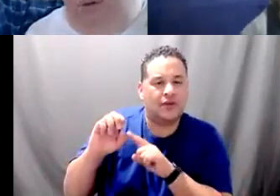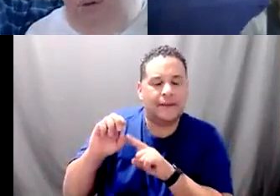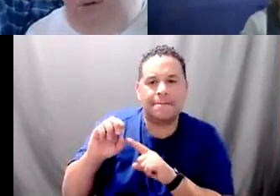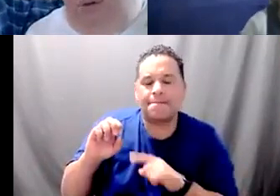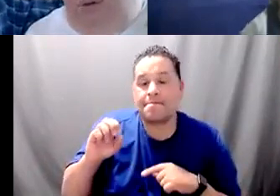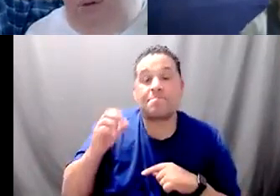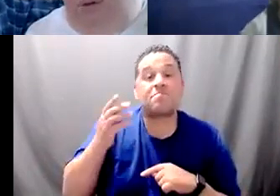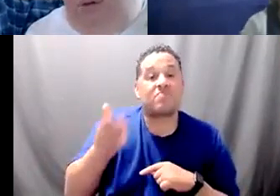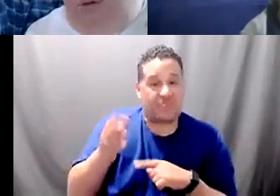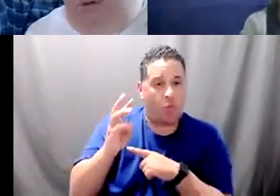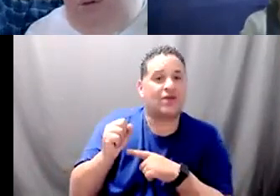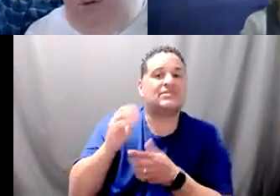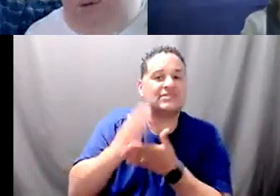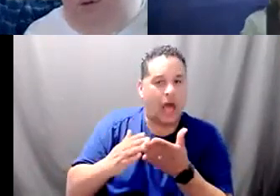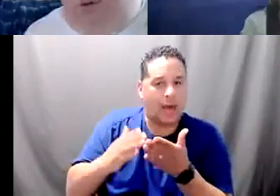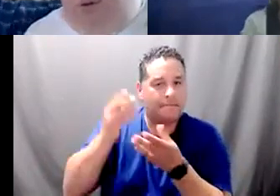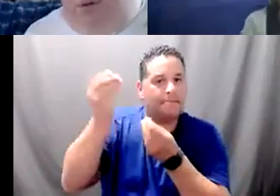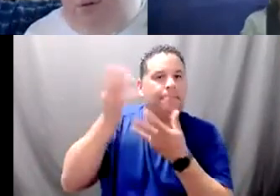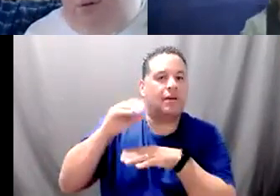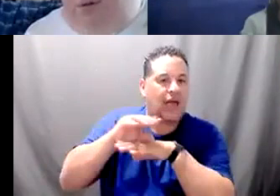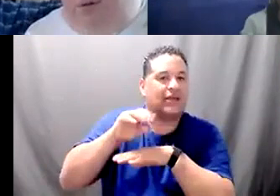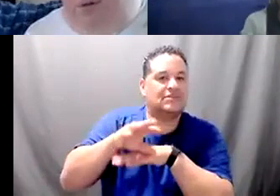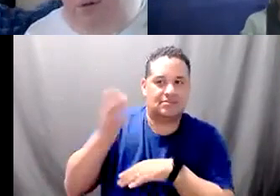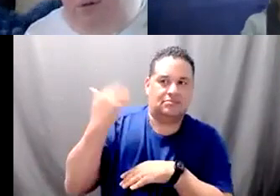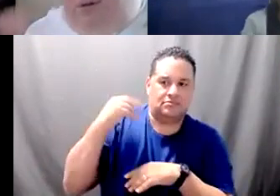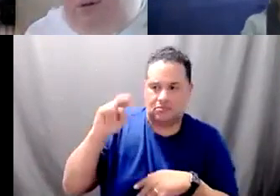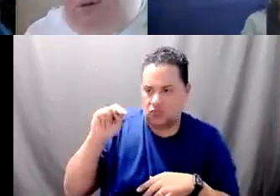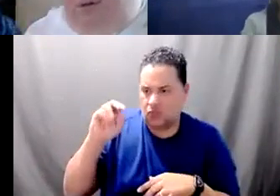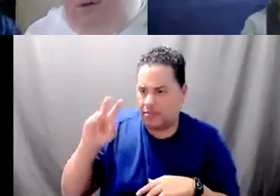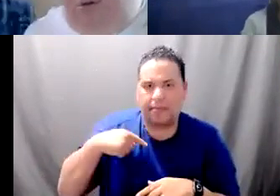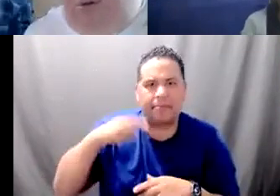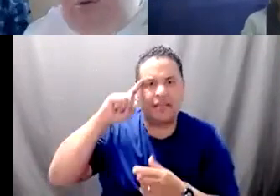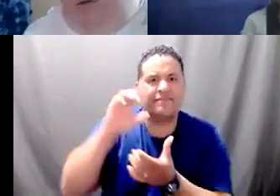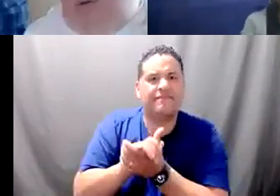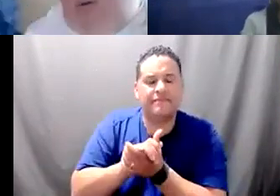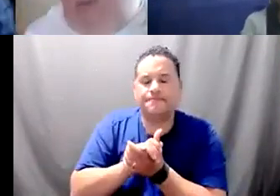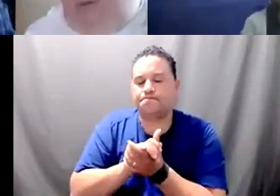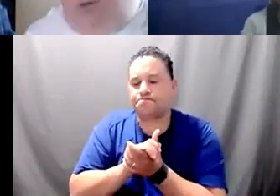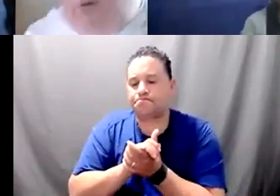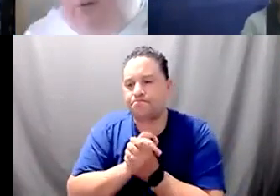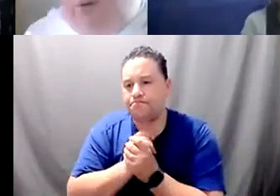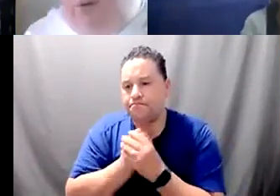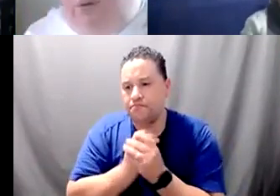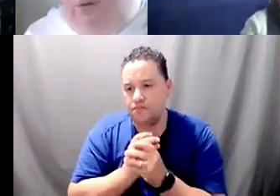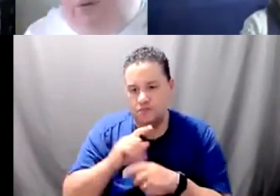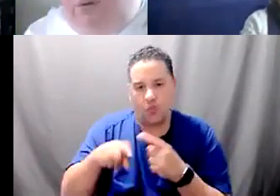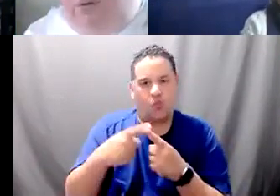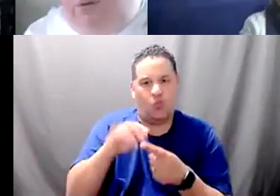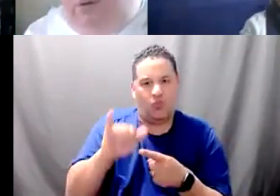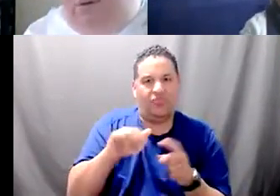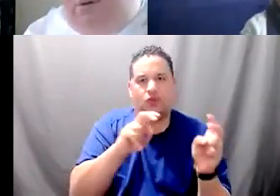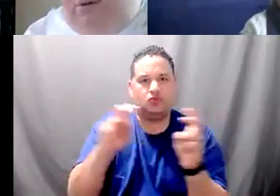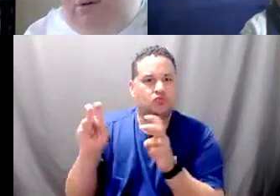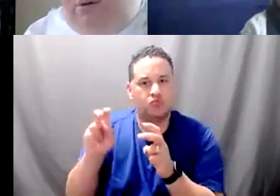There was some guidance initially back in, I believe, November, when this issue was going